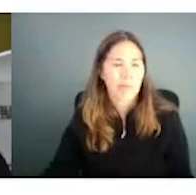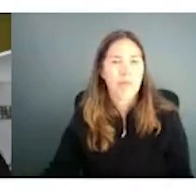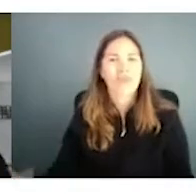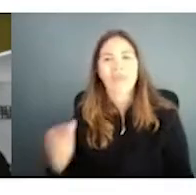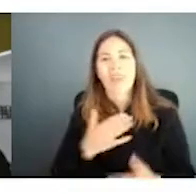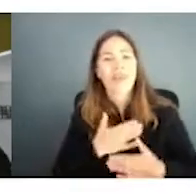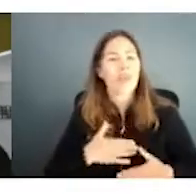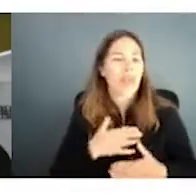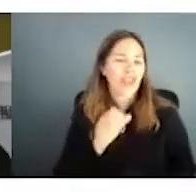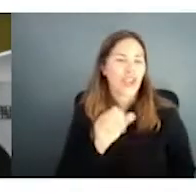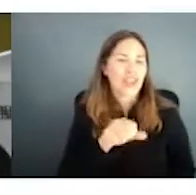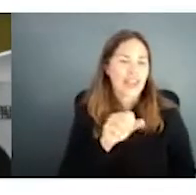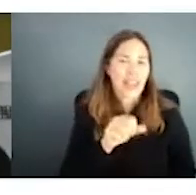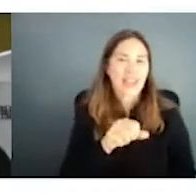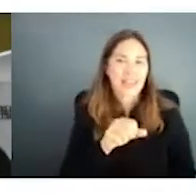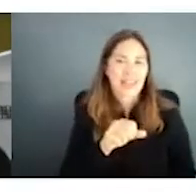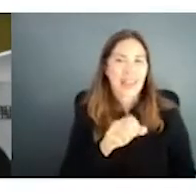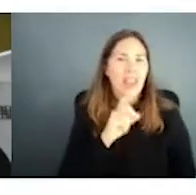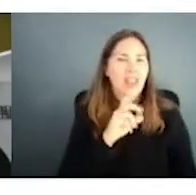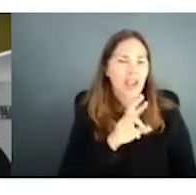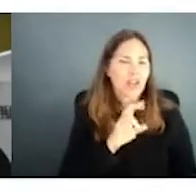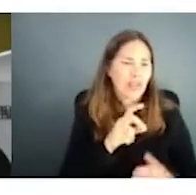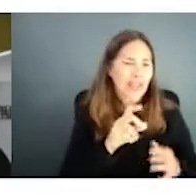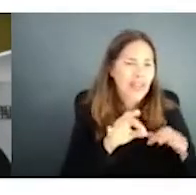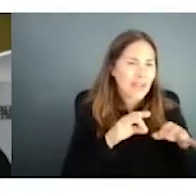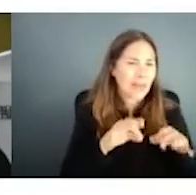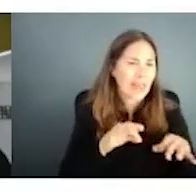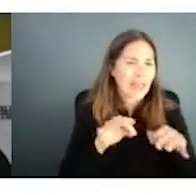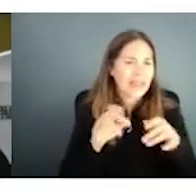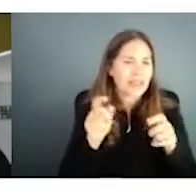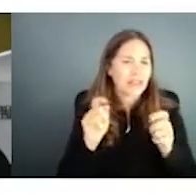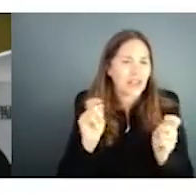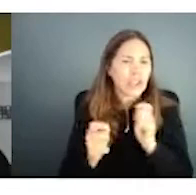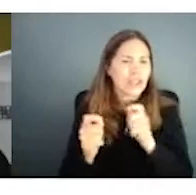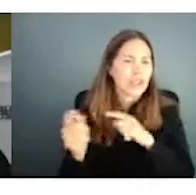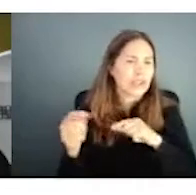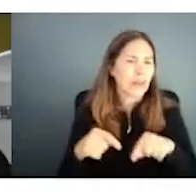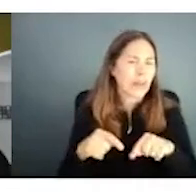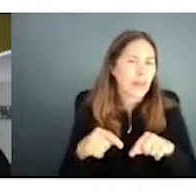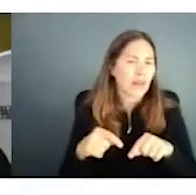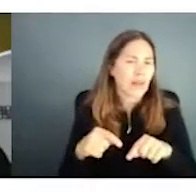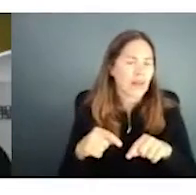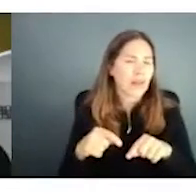Pleasure. I'd like you to re-explain the changes coming. I still teach digital media and look to see what is happening